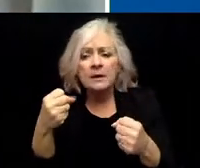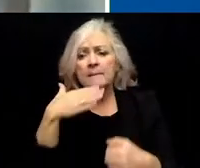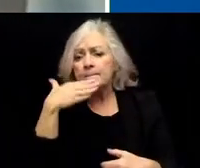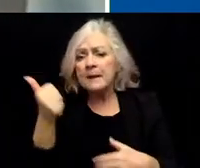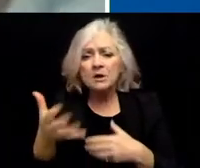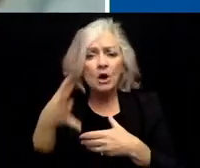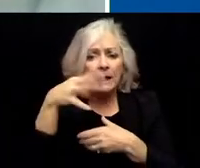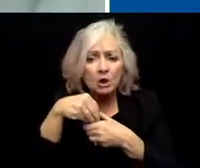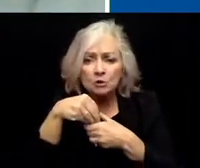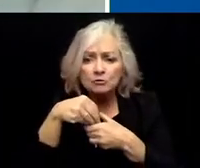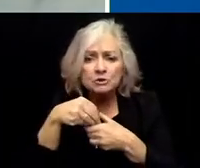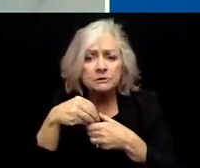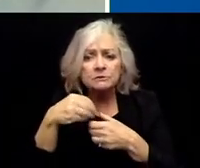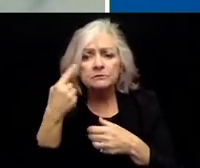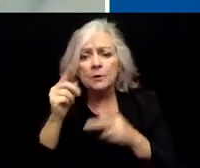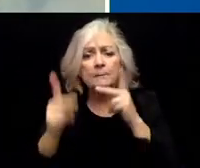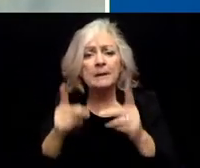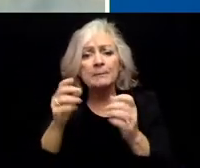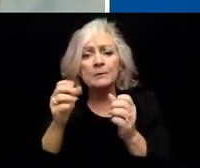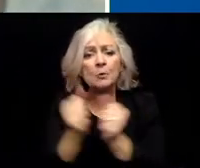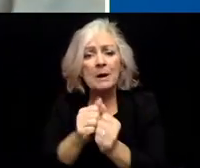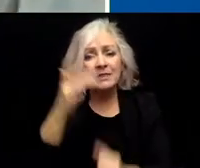I'm just dying to hear what you're going to do.